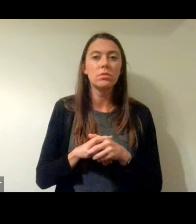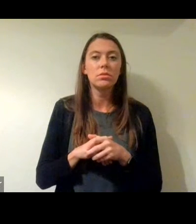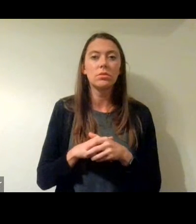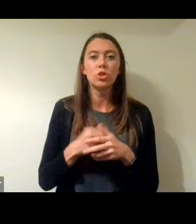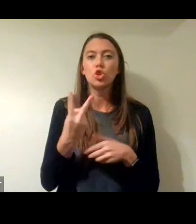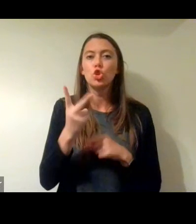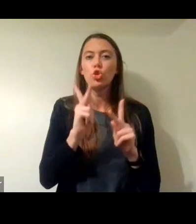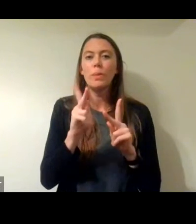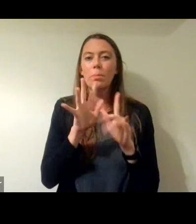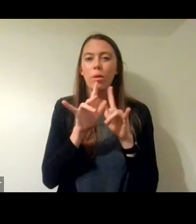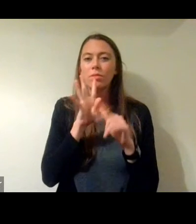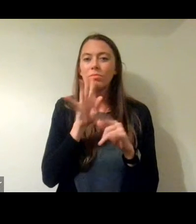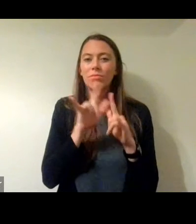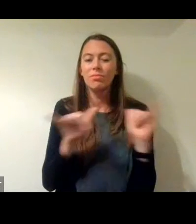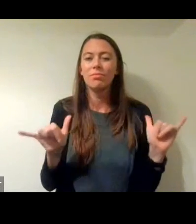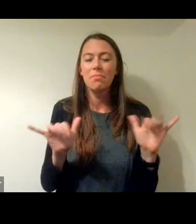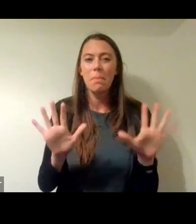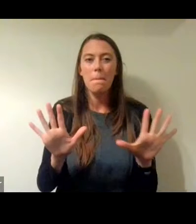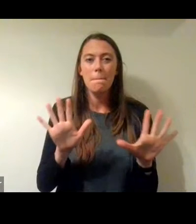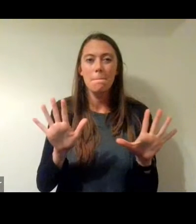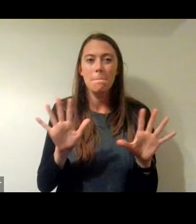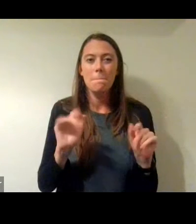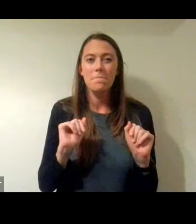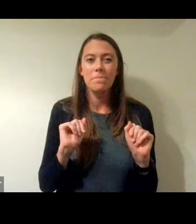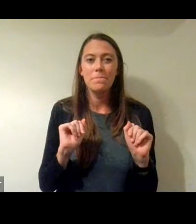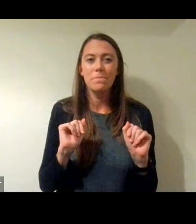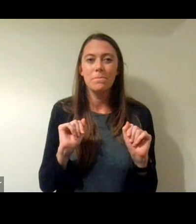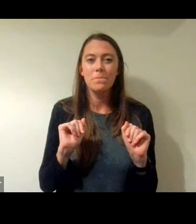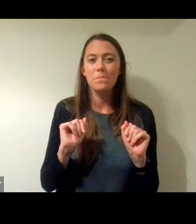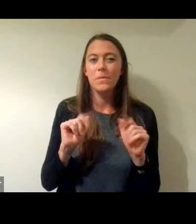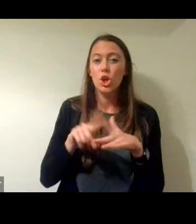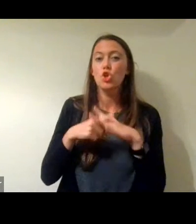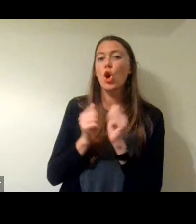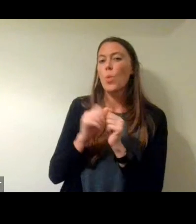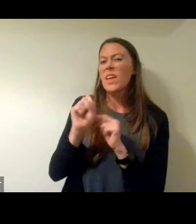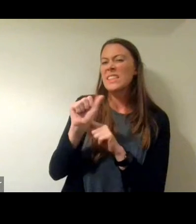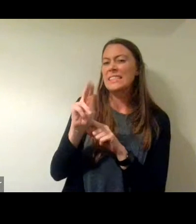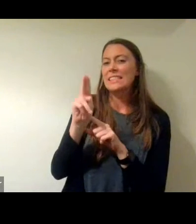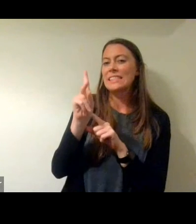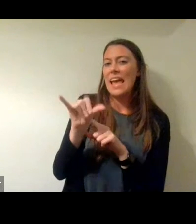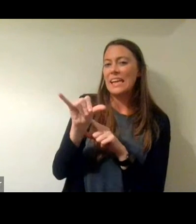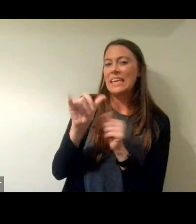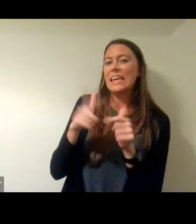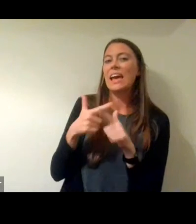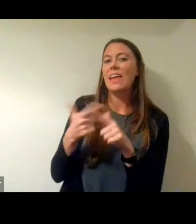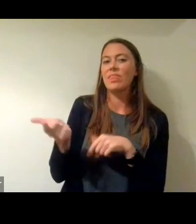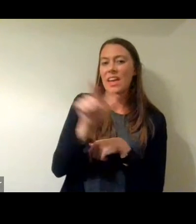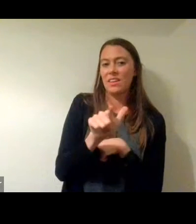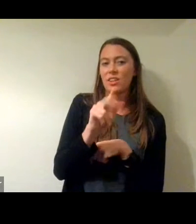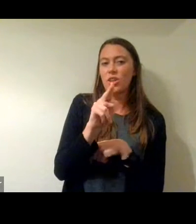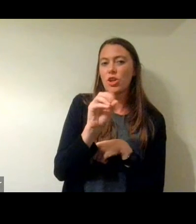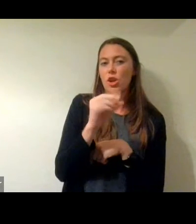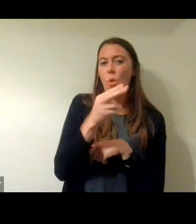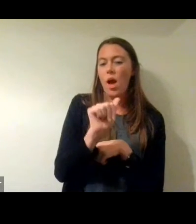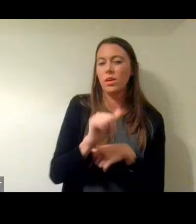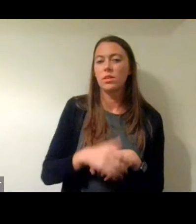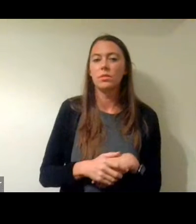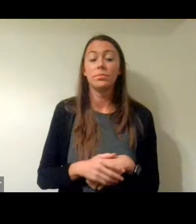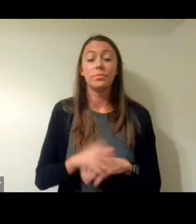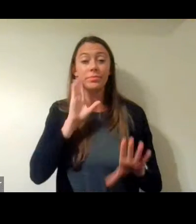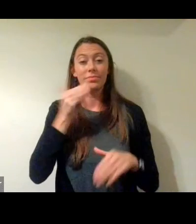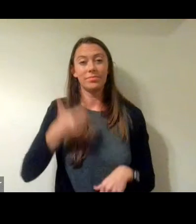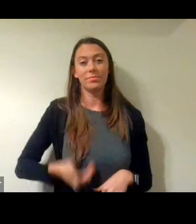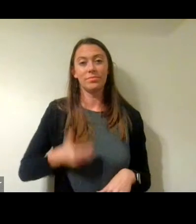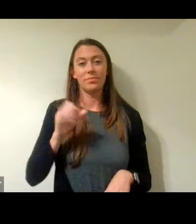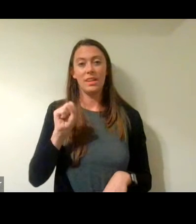Oh, go ahead. I saw, yeah, let's start with Sandy and then jump to Dr. Noha. Hi, everyone. I'm